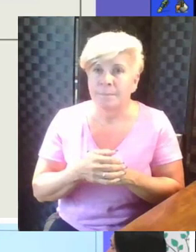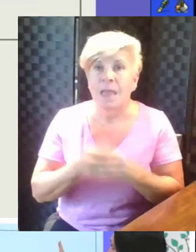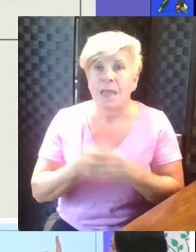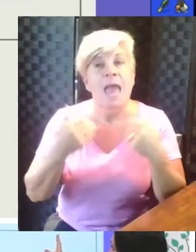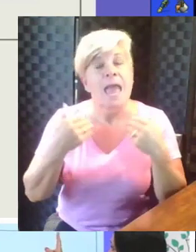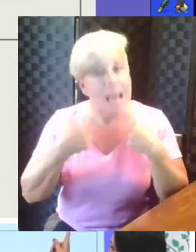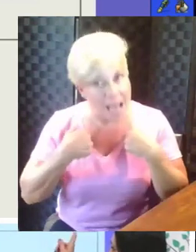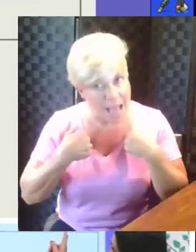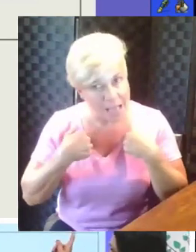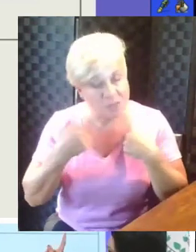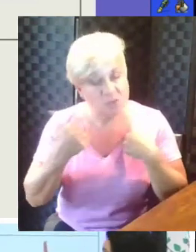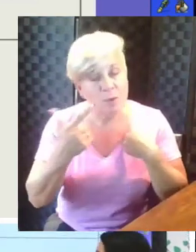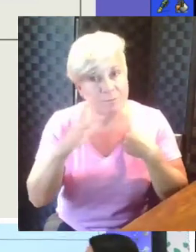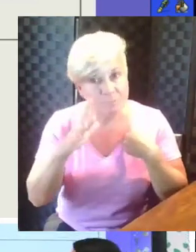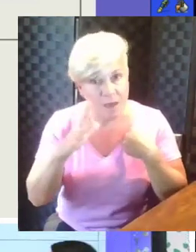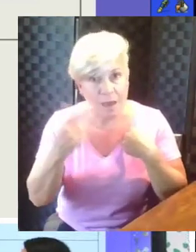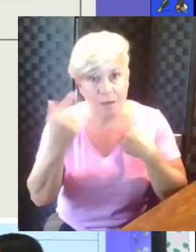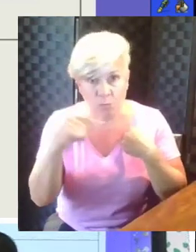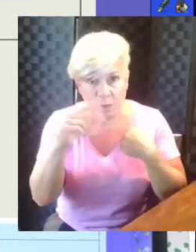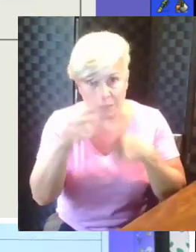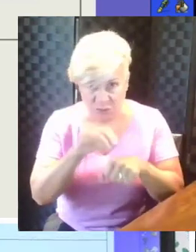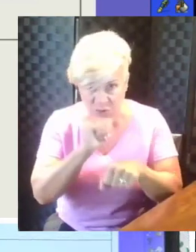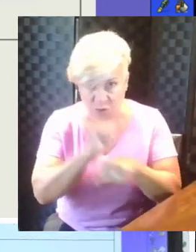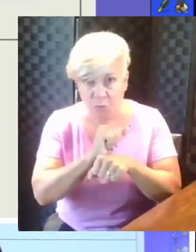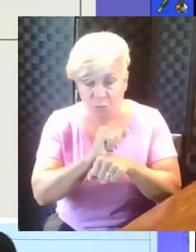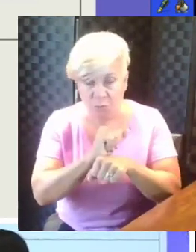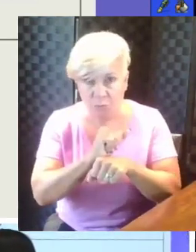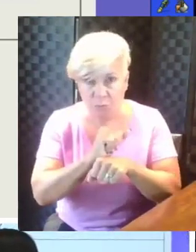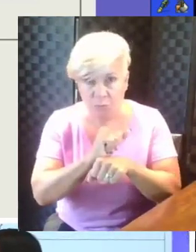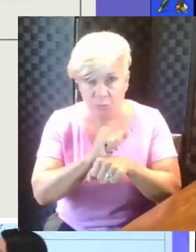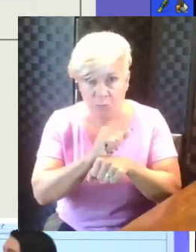He has 25 green stones.